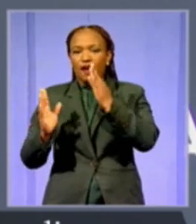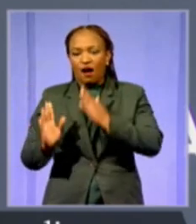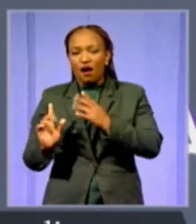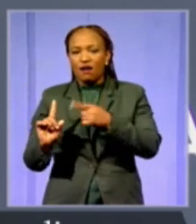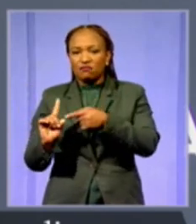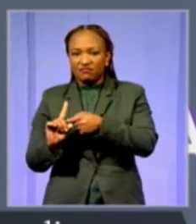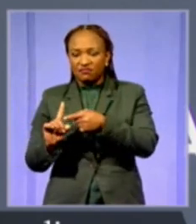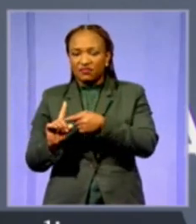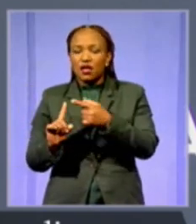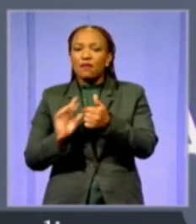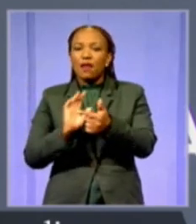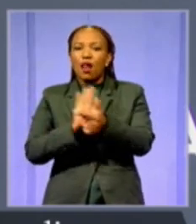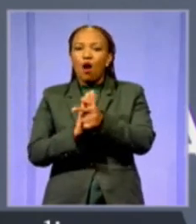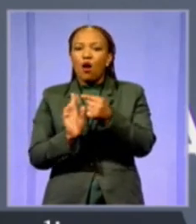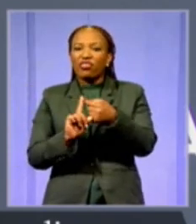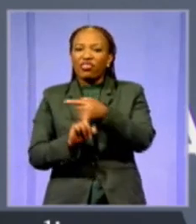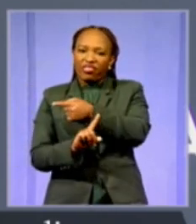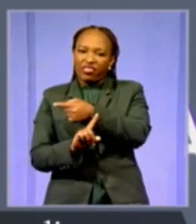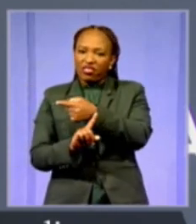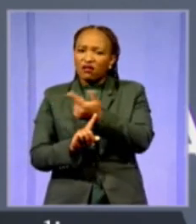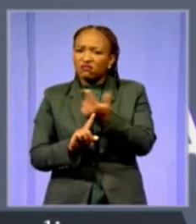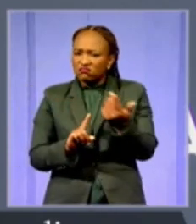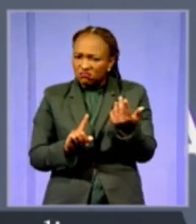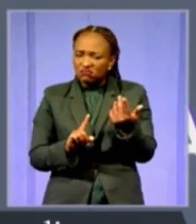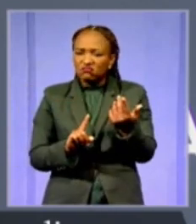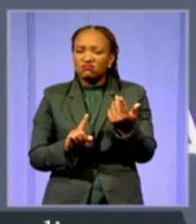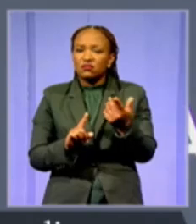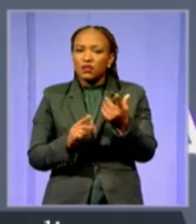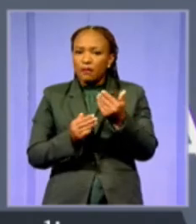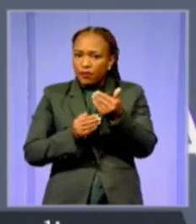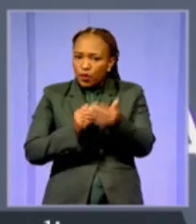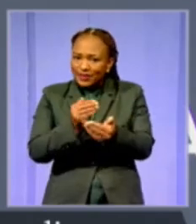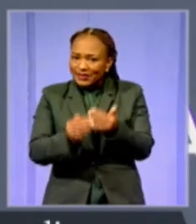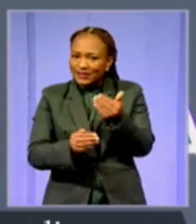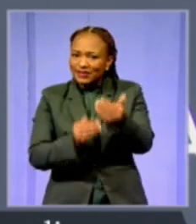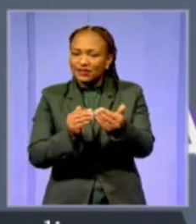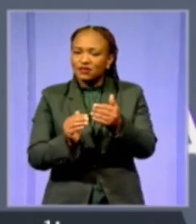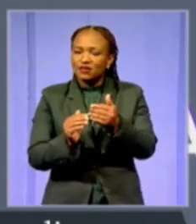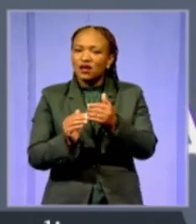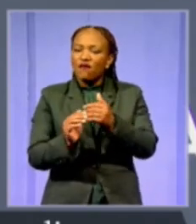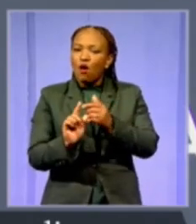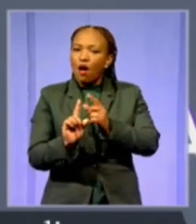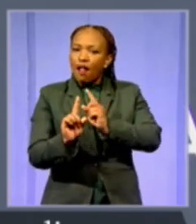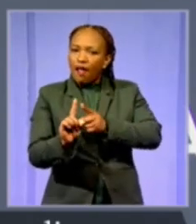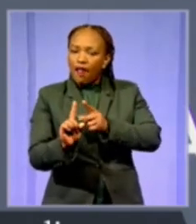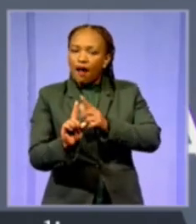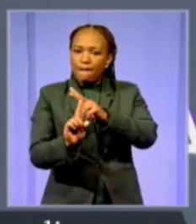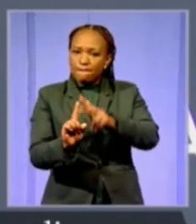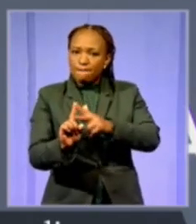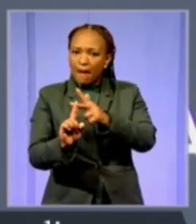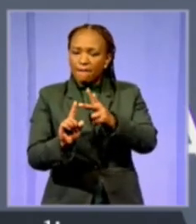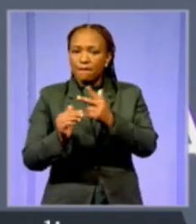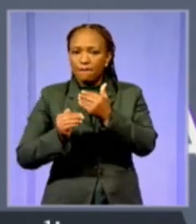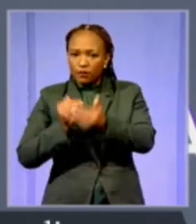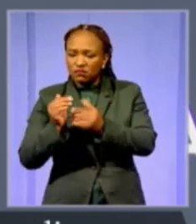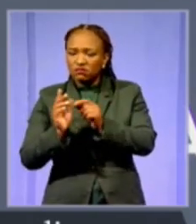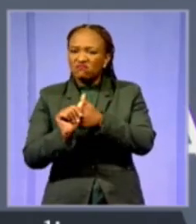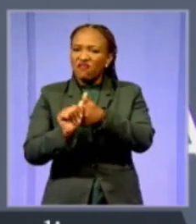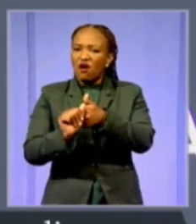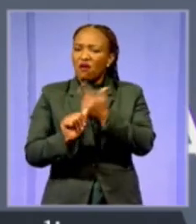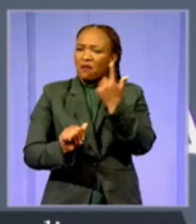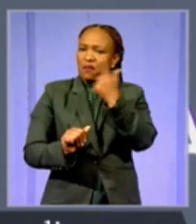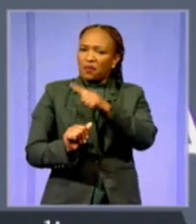a robile molao wa sekolo and the process is a disciplinary hearing processes di follow hantle